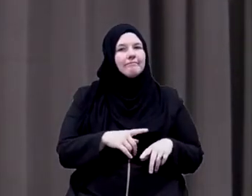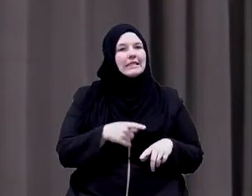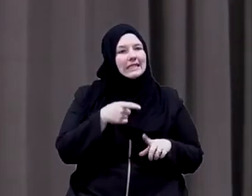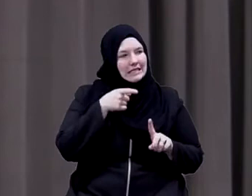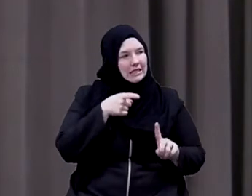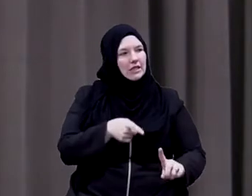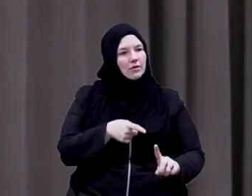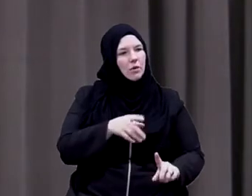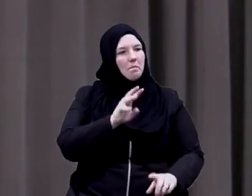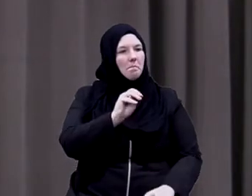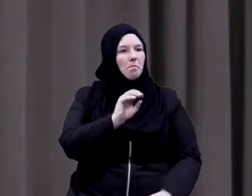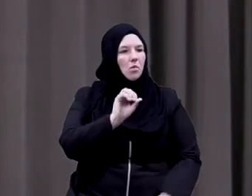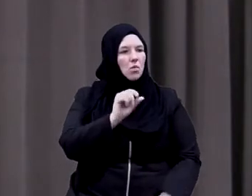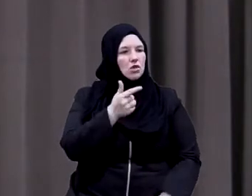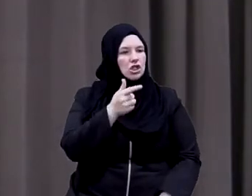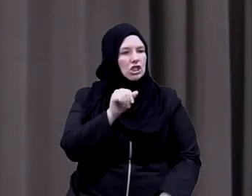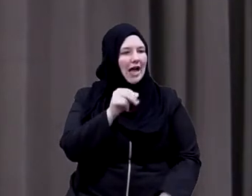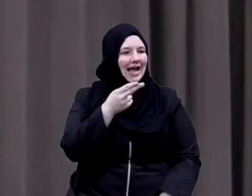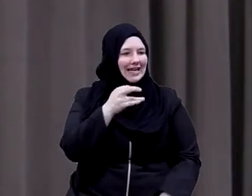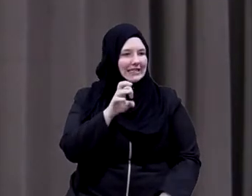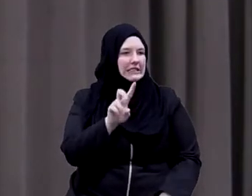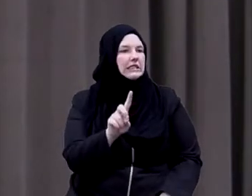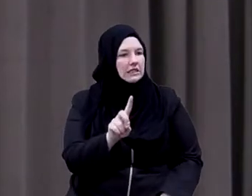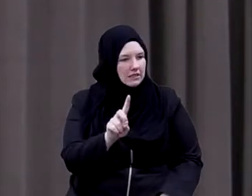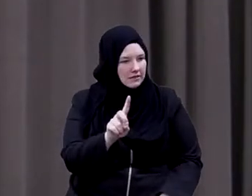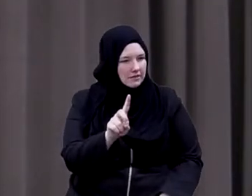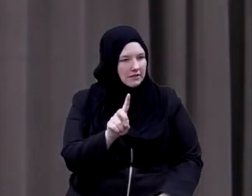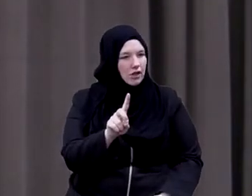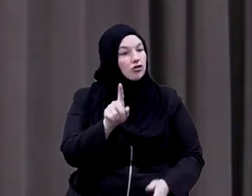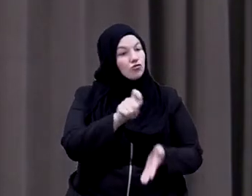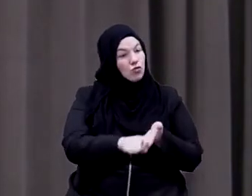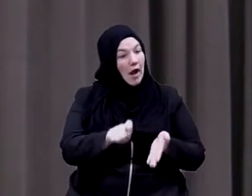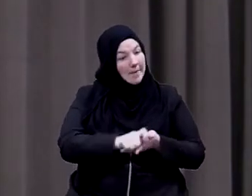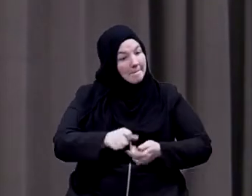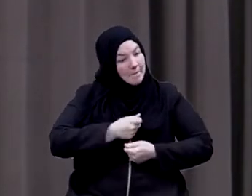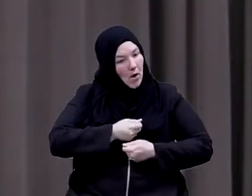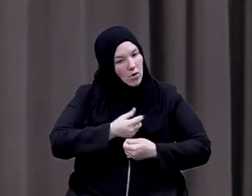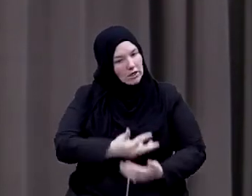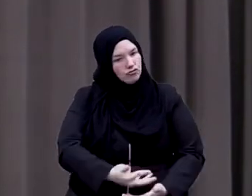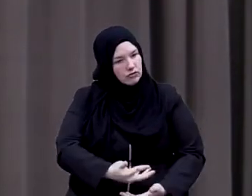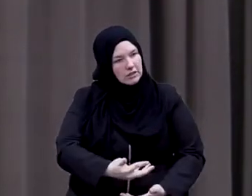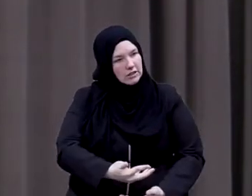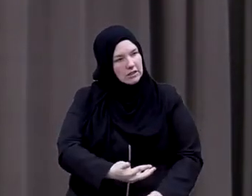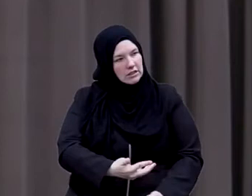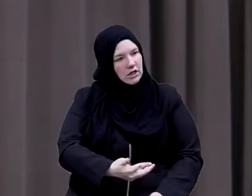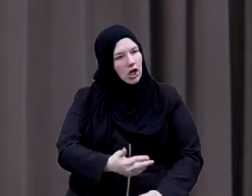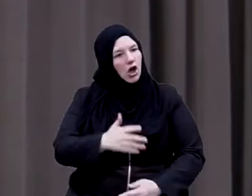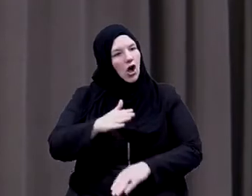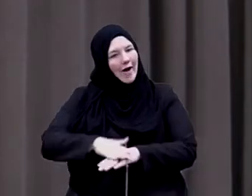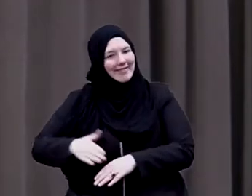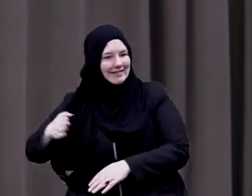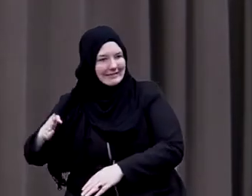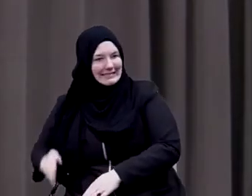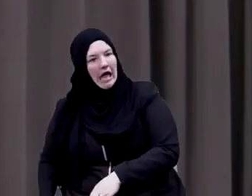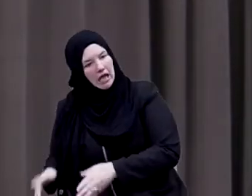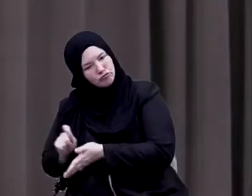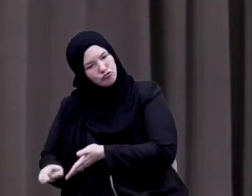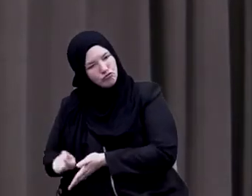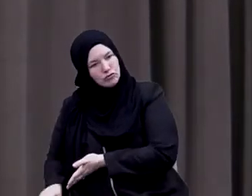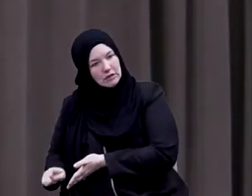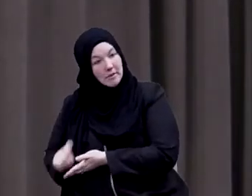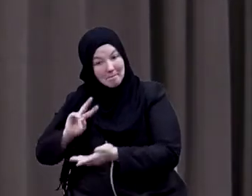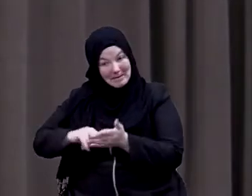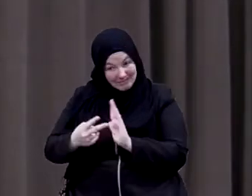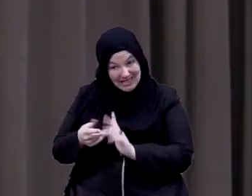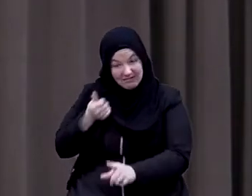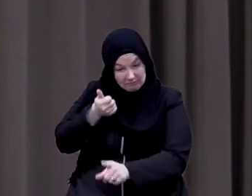He was a mujahid. So writing poetry was only something on the side.